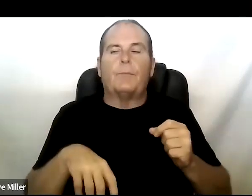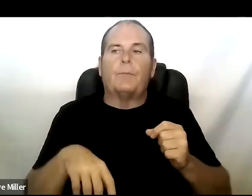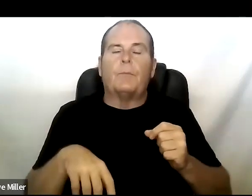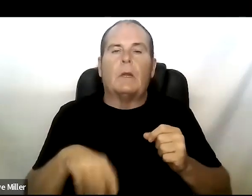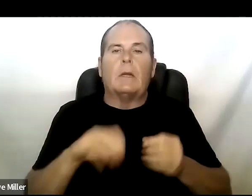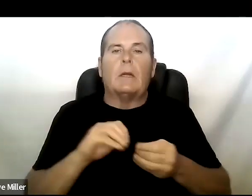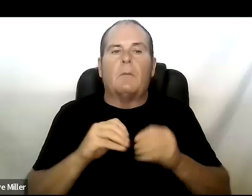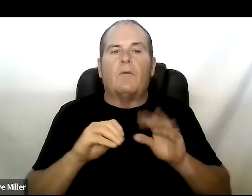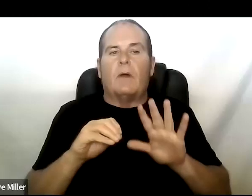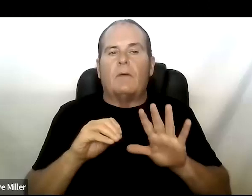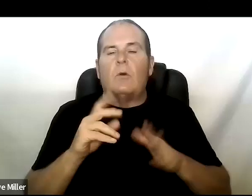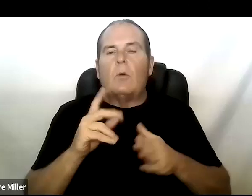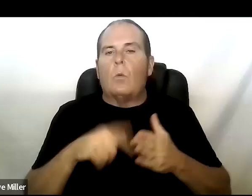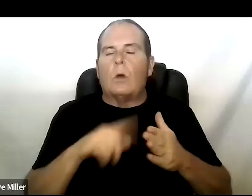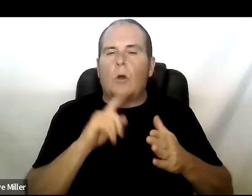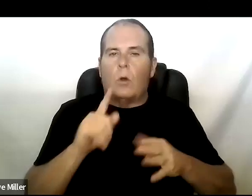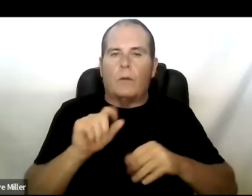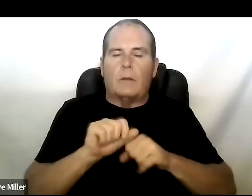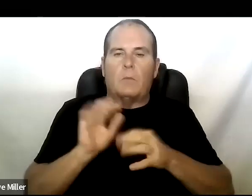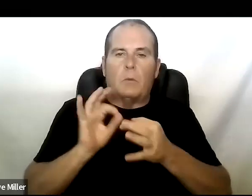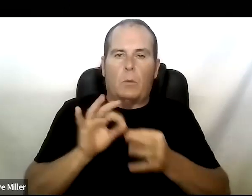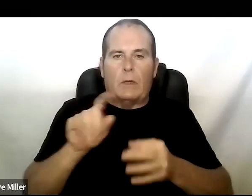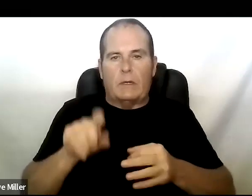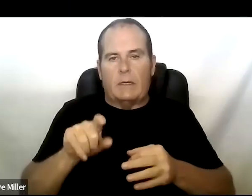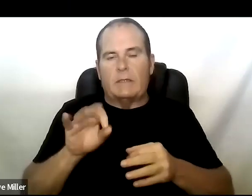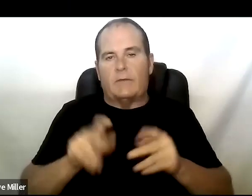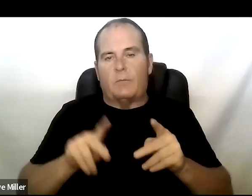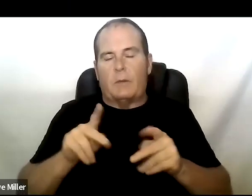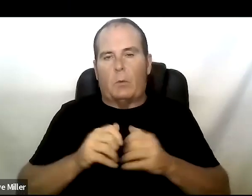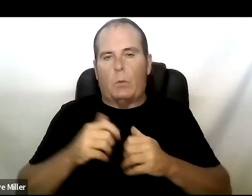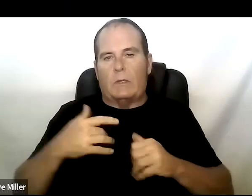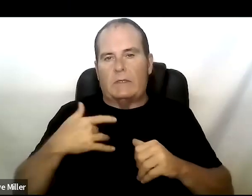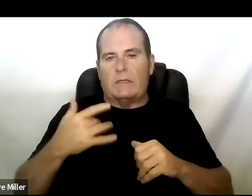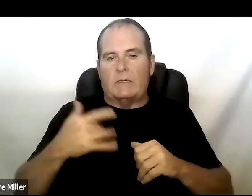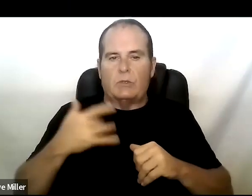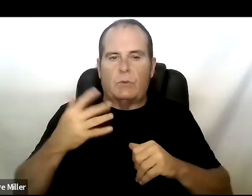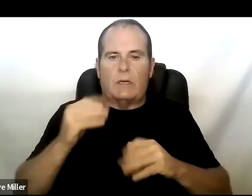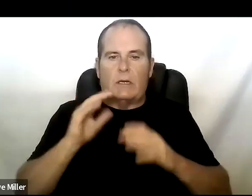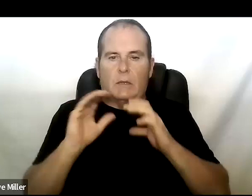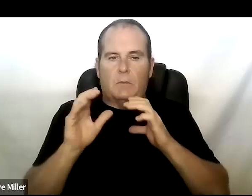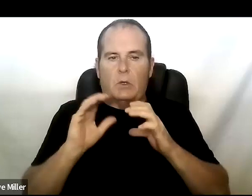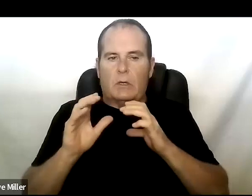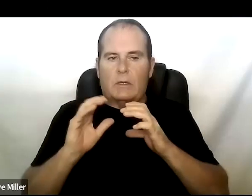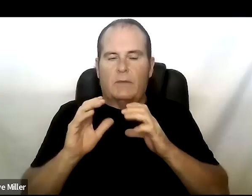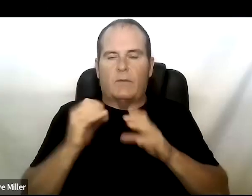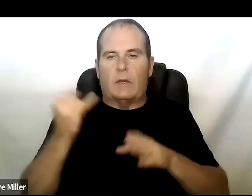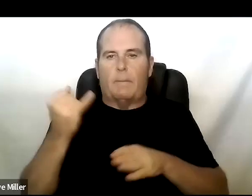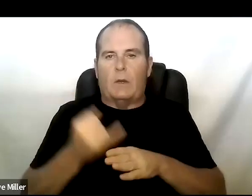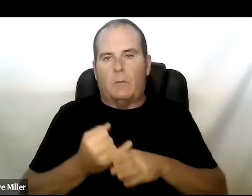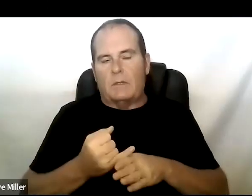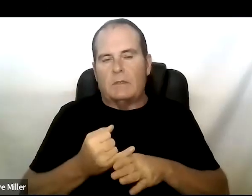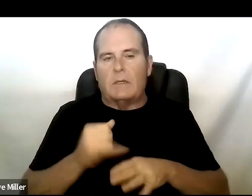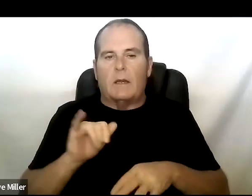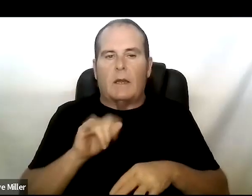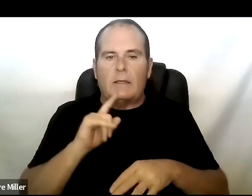Number 5, what are the employment related needs of people with sensory and communicative impairments, such